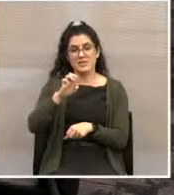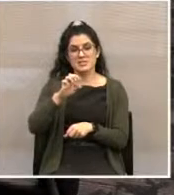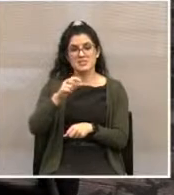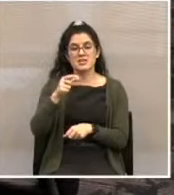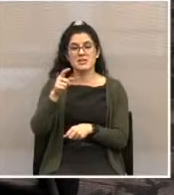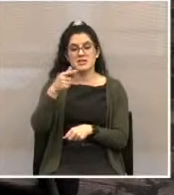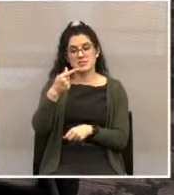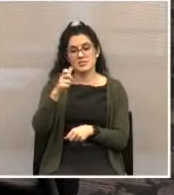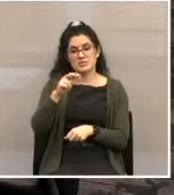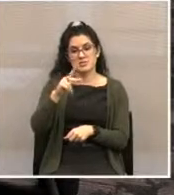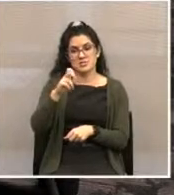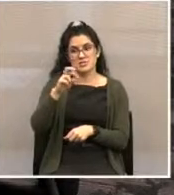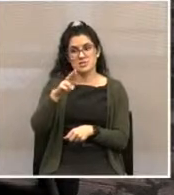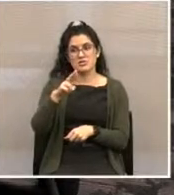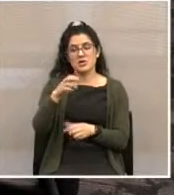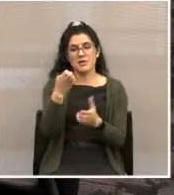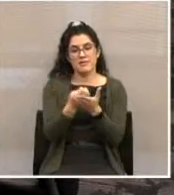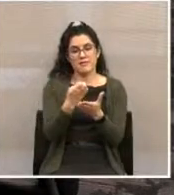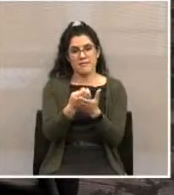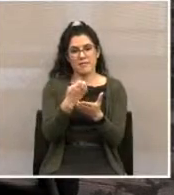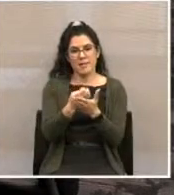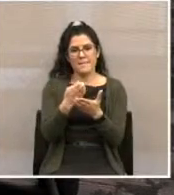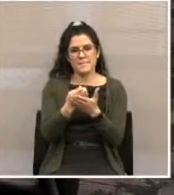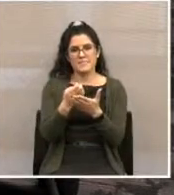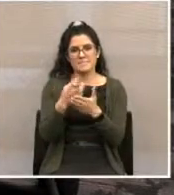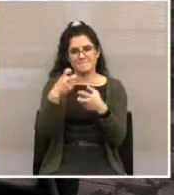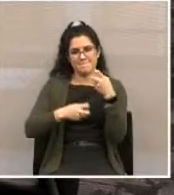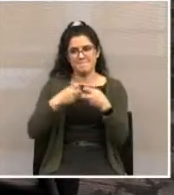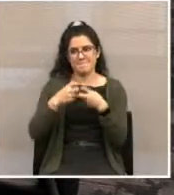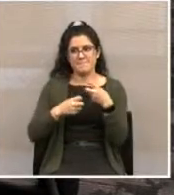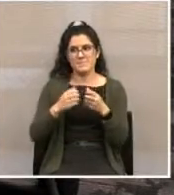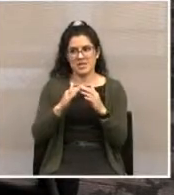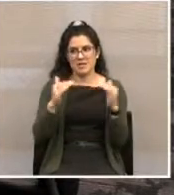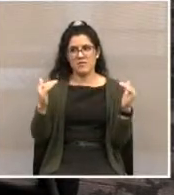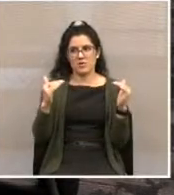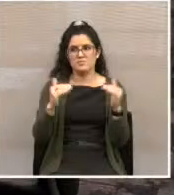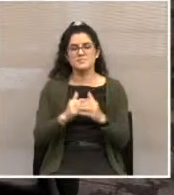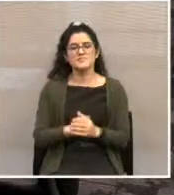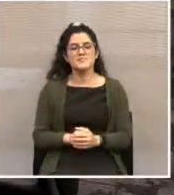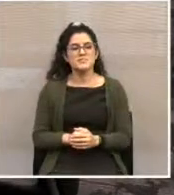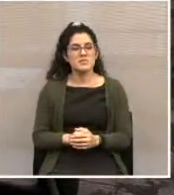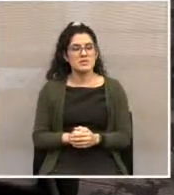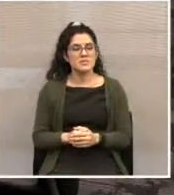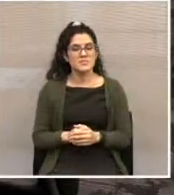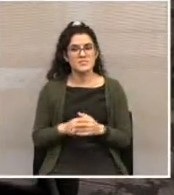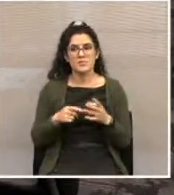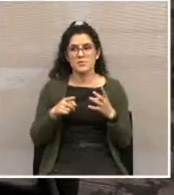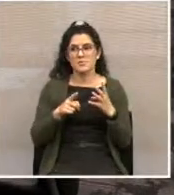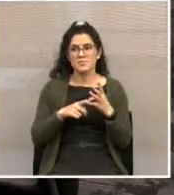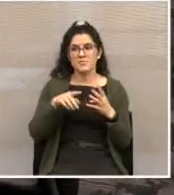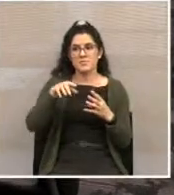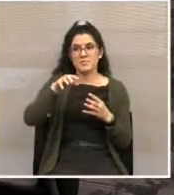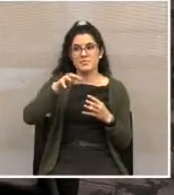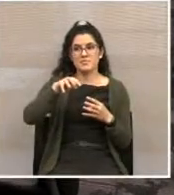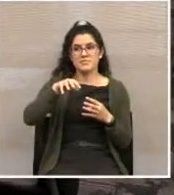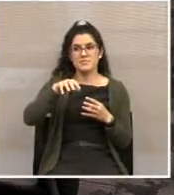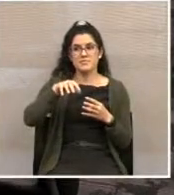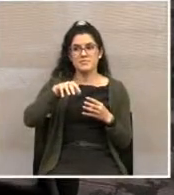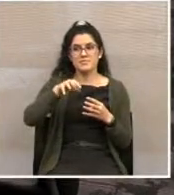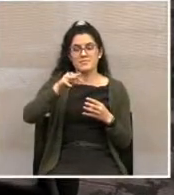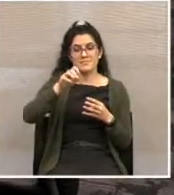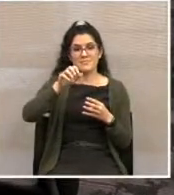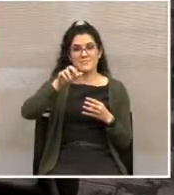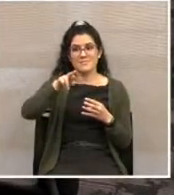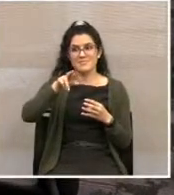economic equity for the last 2 decades. Eduardo Gamara is a professor in the Department of Politics